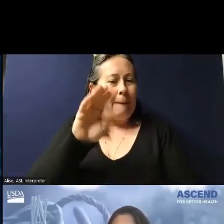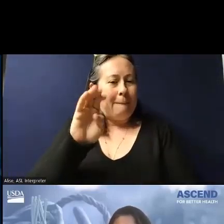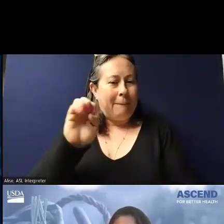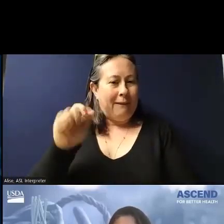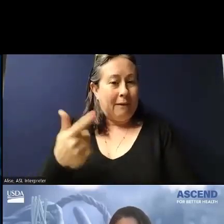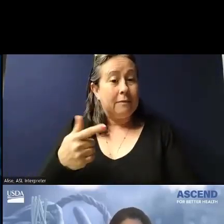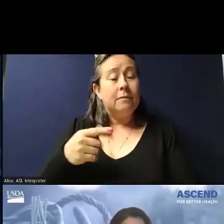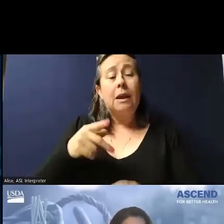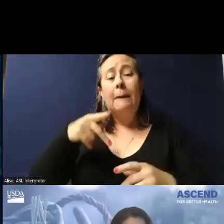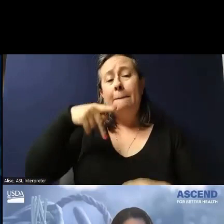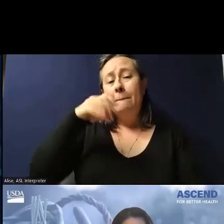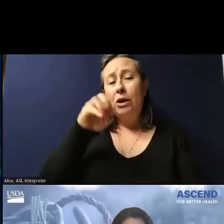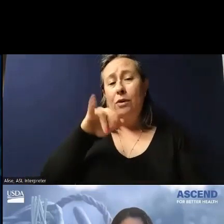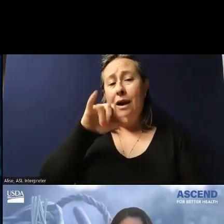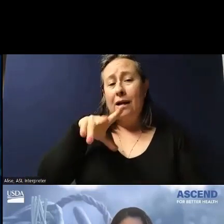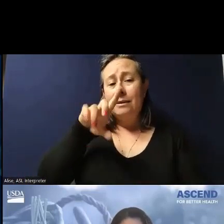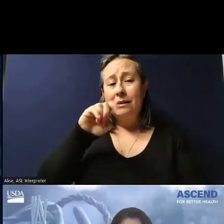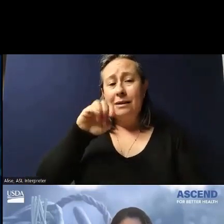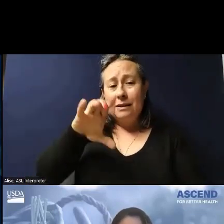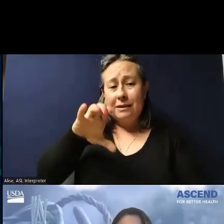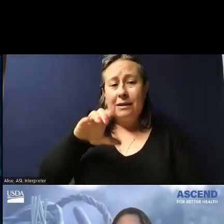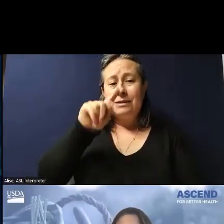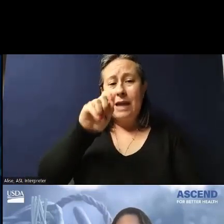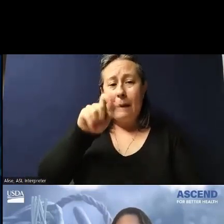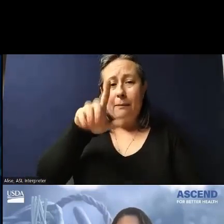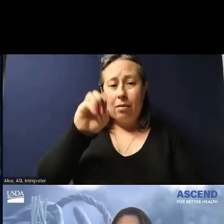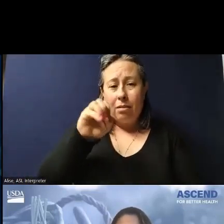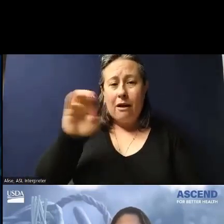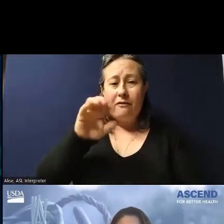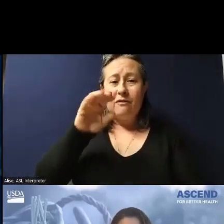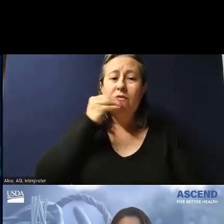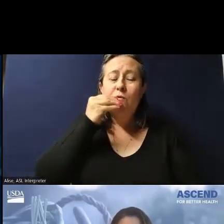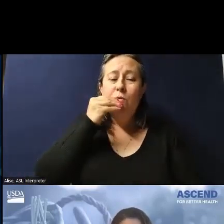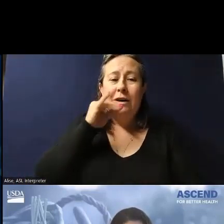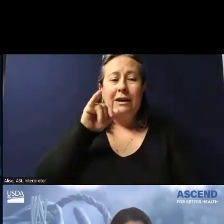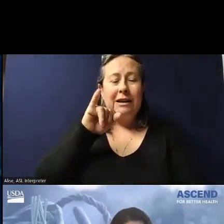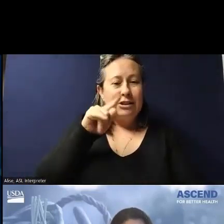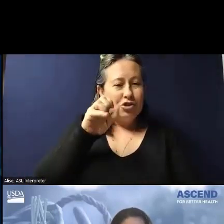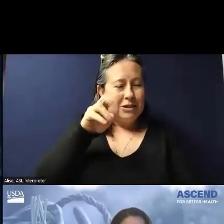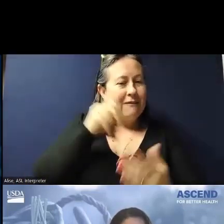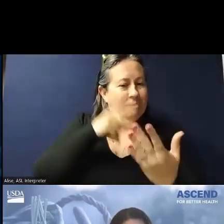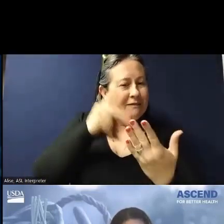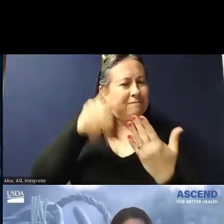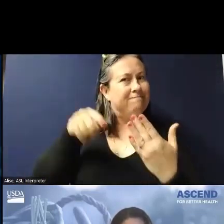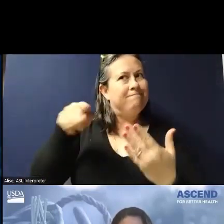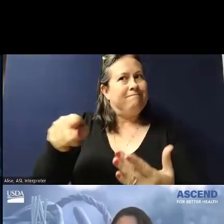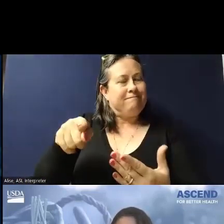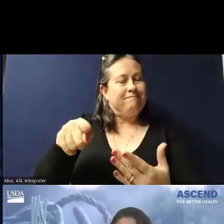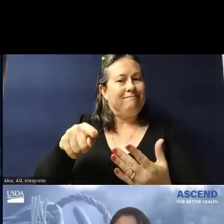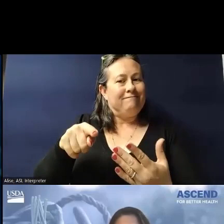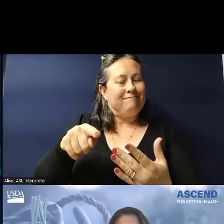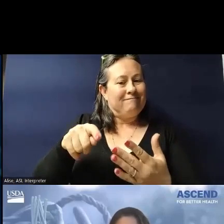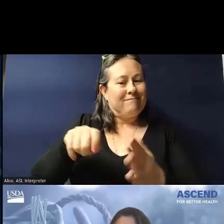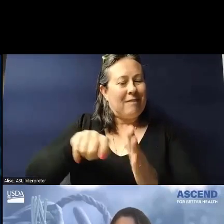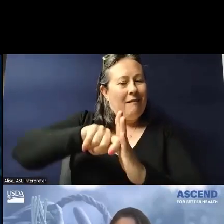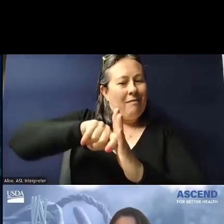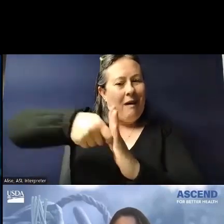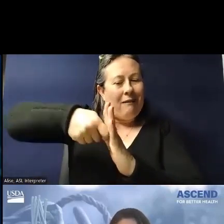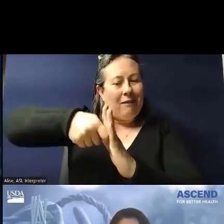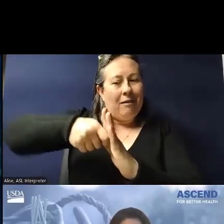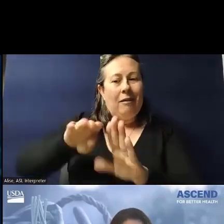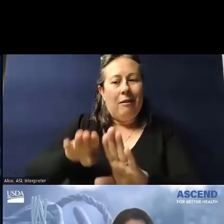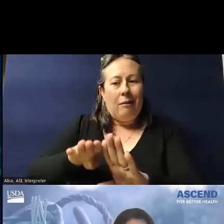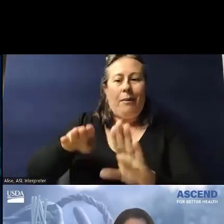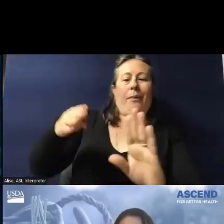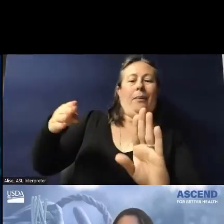of Food Initiative is ushering in this tomorrow by unlocking the vast potential of food in ways we have not been able